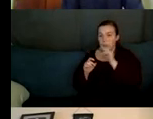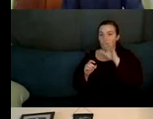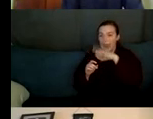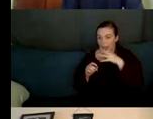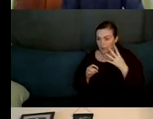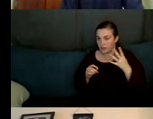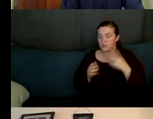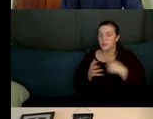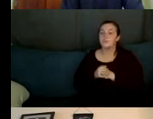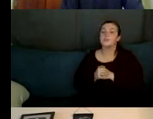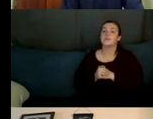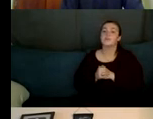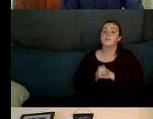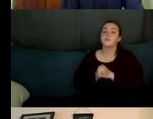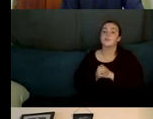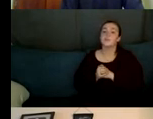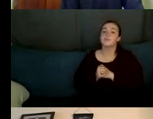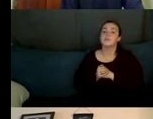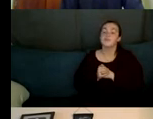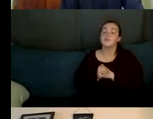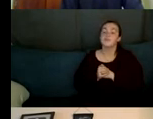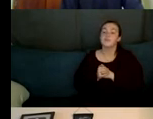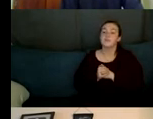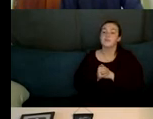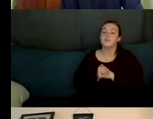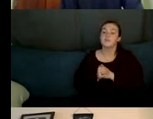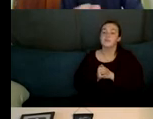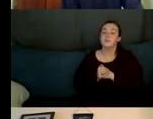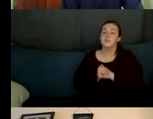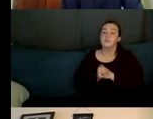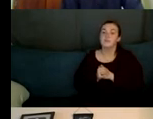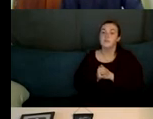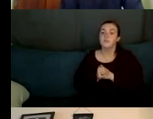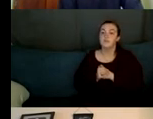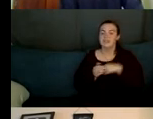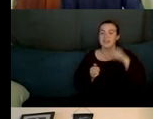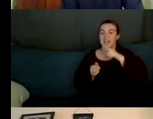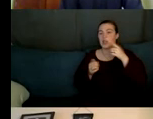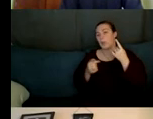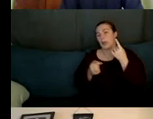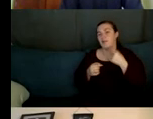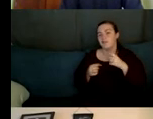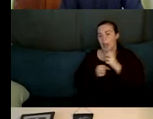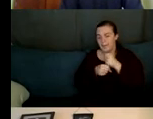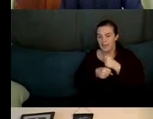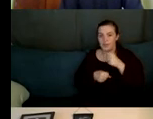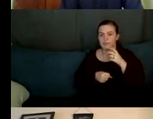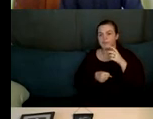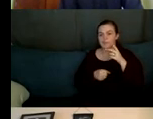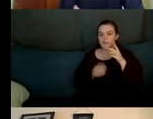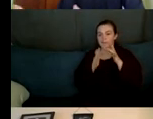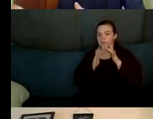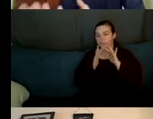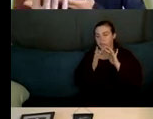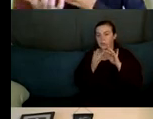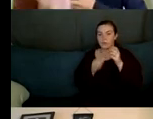happen in real time. So this is just a little shot of the one we made for virtual 12th night, which Finna and I were the stewards for,